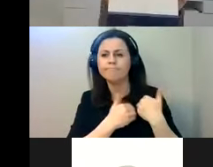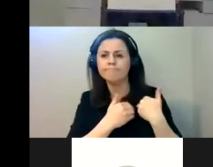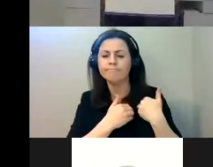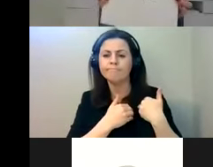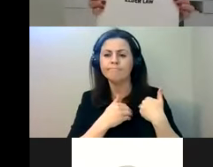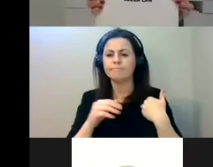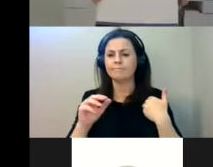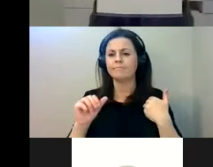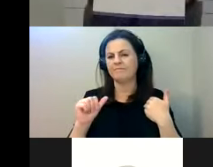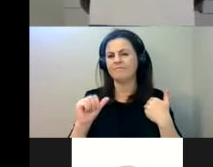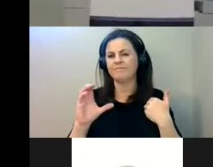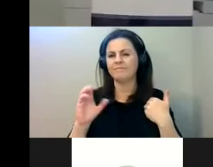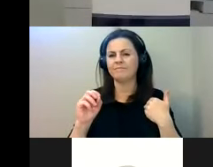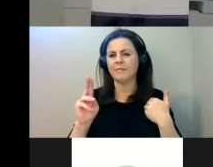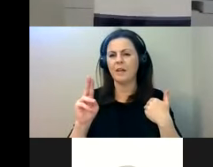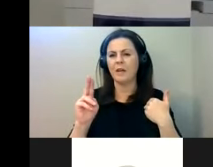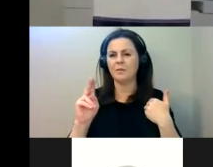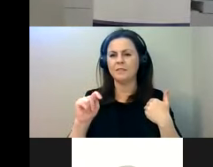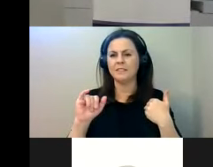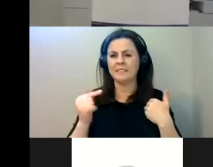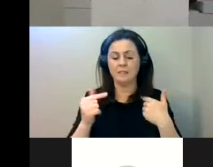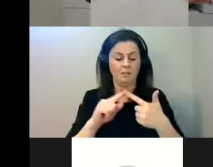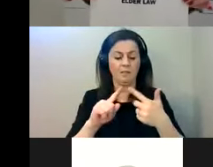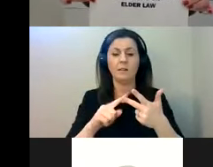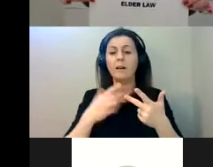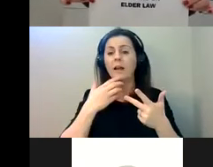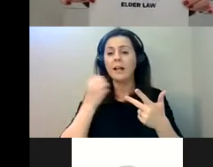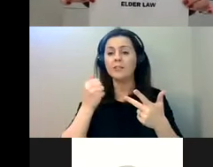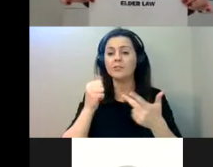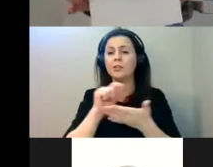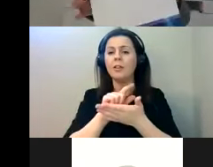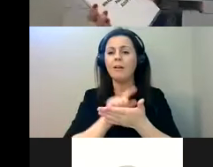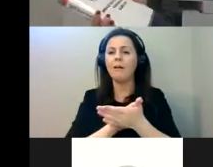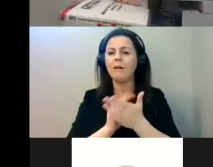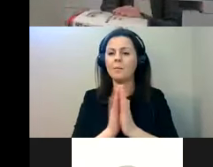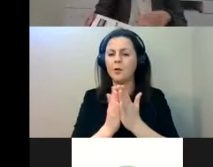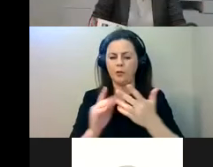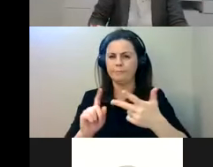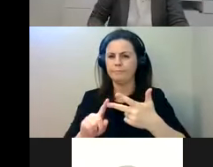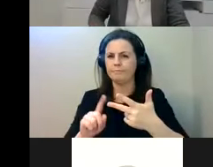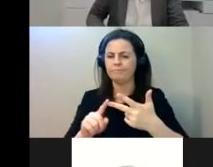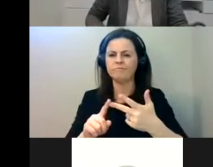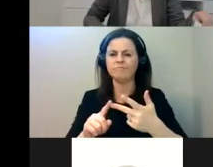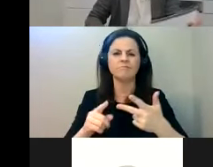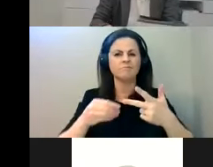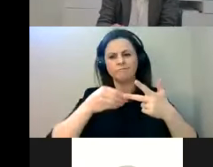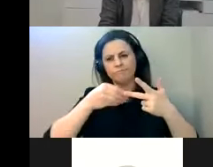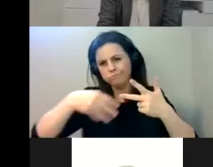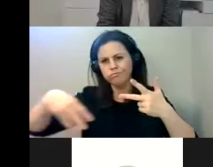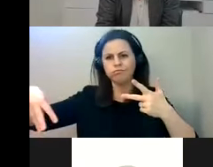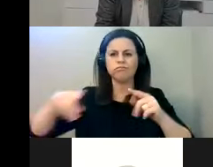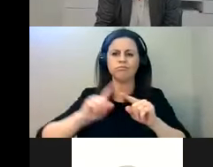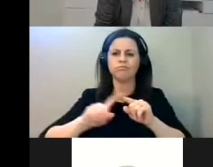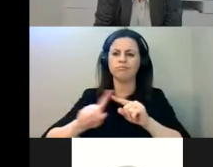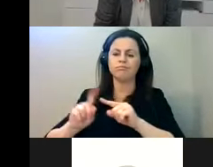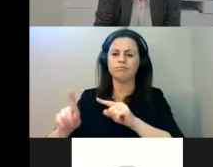publication, which is an elder law book, which covers all different areas that pertain to elder law. That was just published